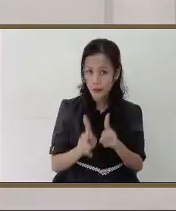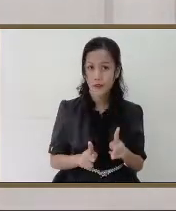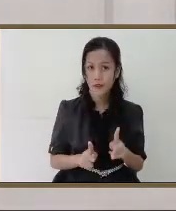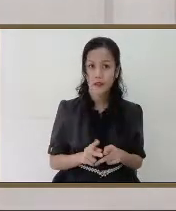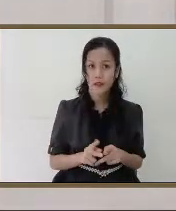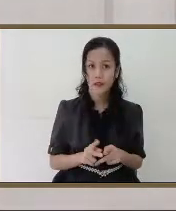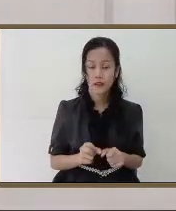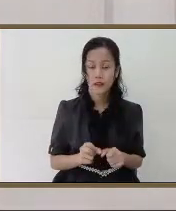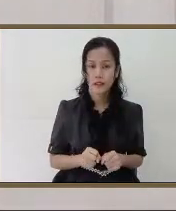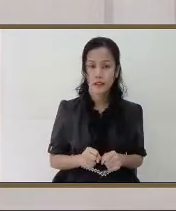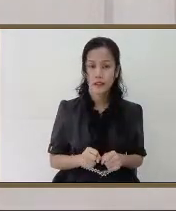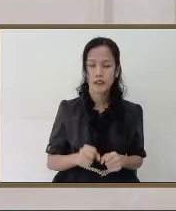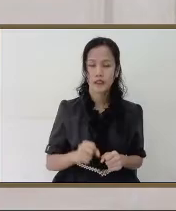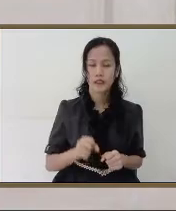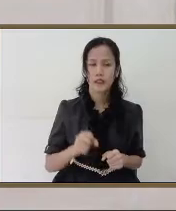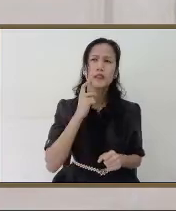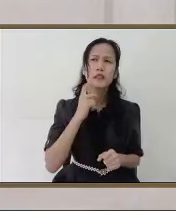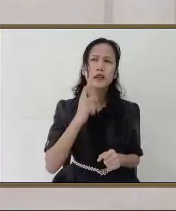according to the history,